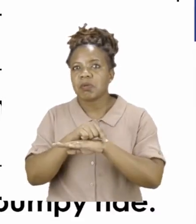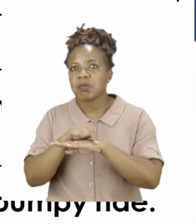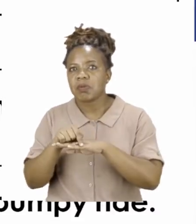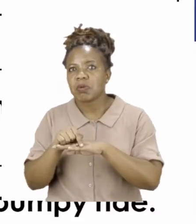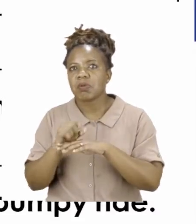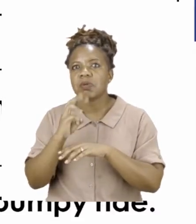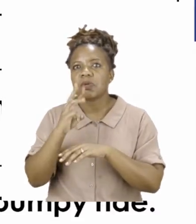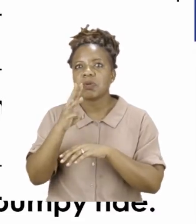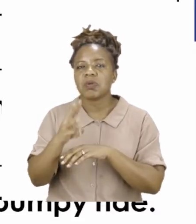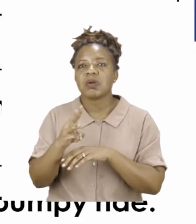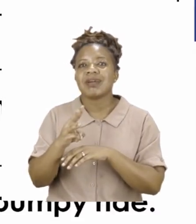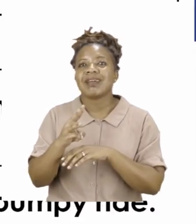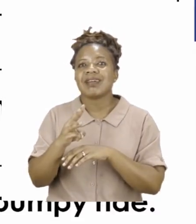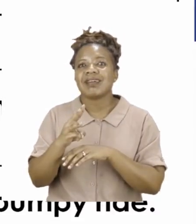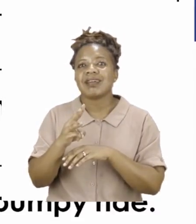ride.